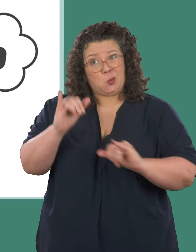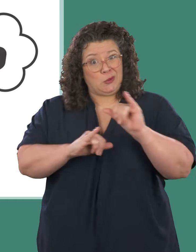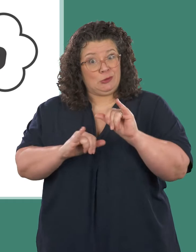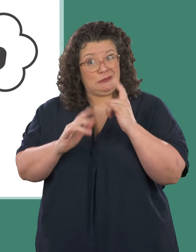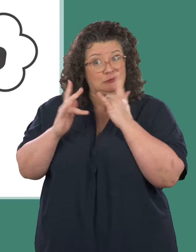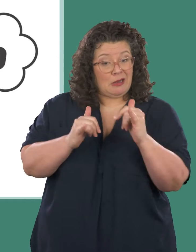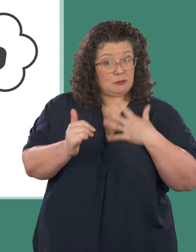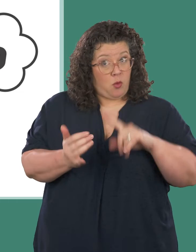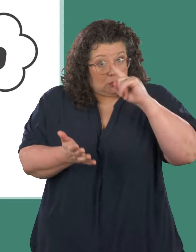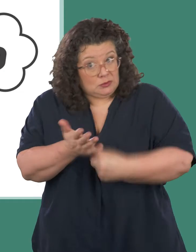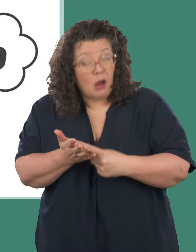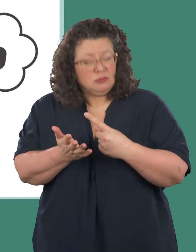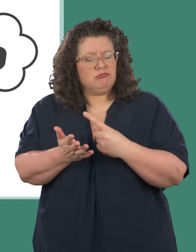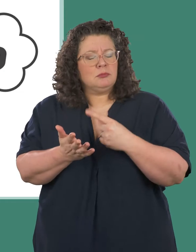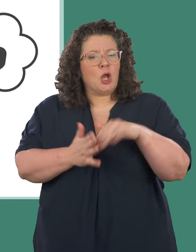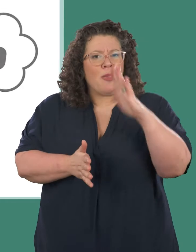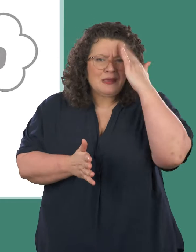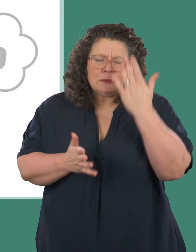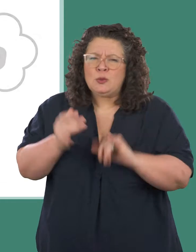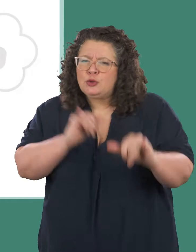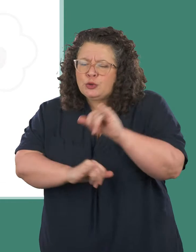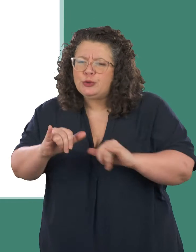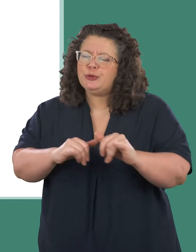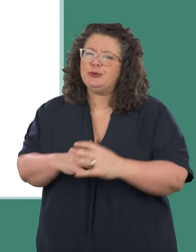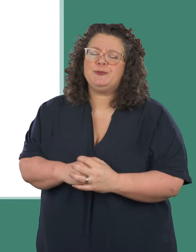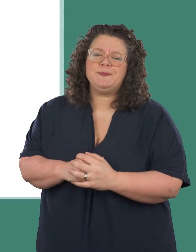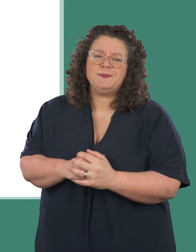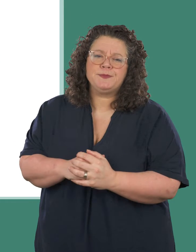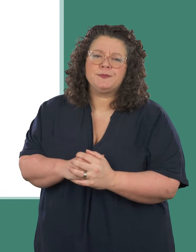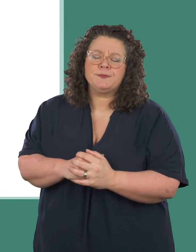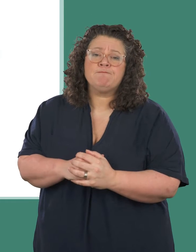be difficult to decide what tests to have.